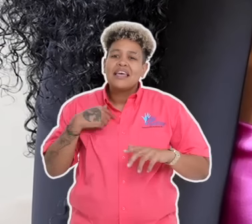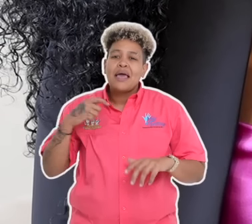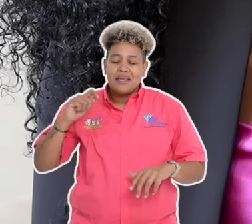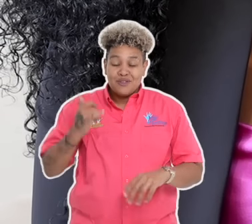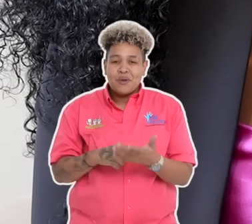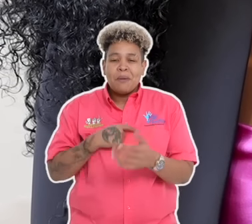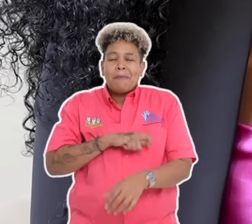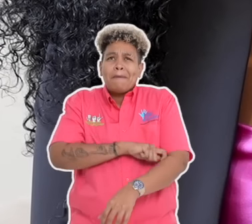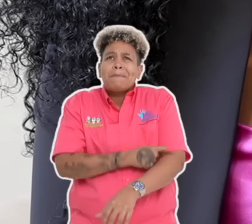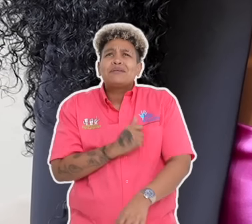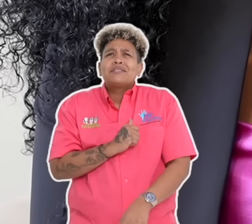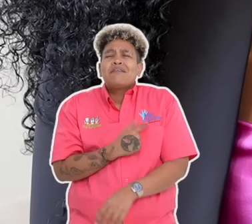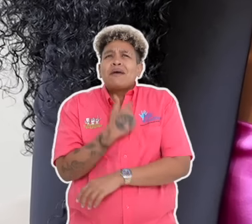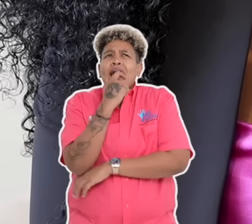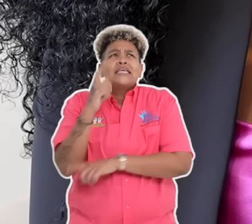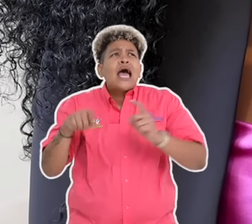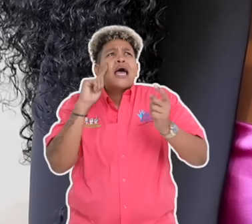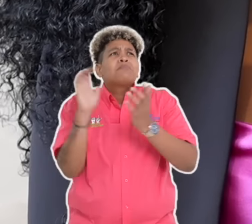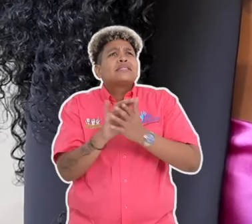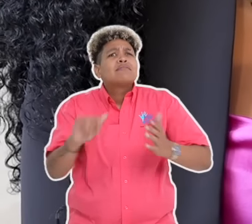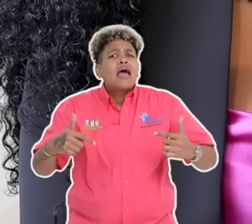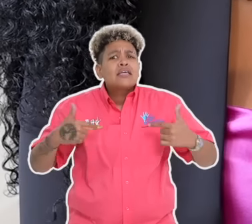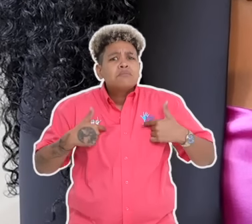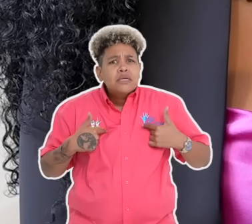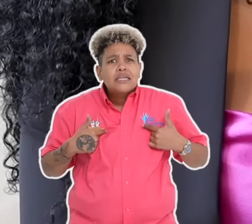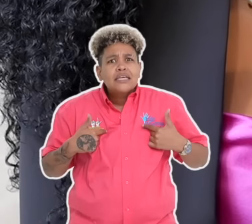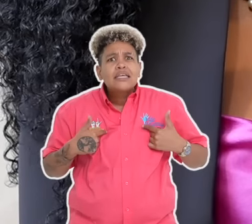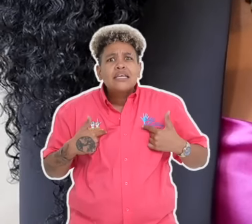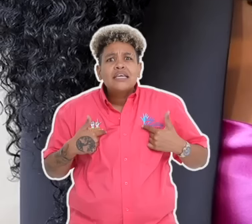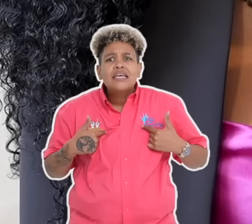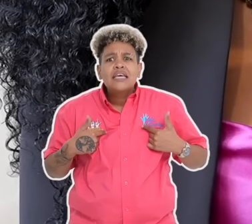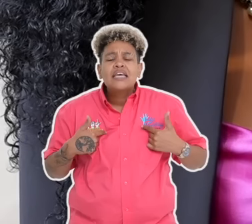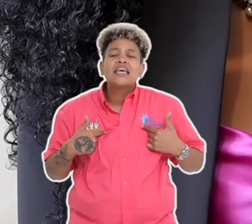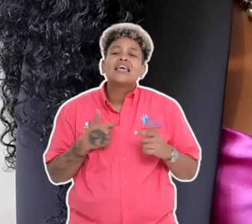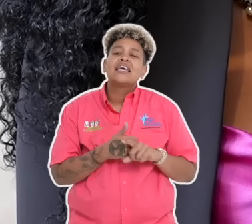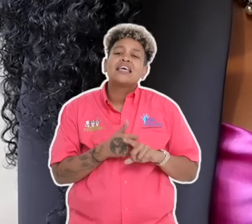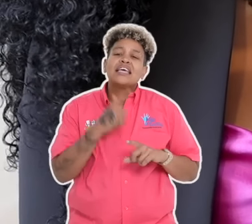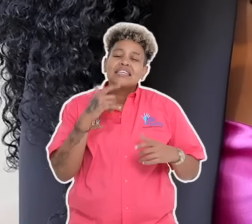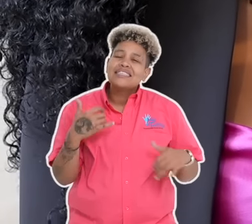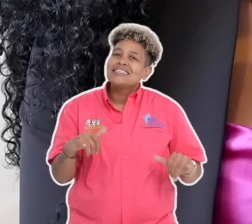I sit around and I pinch myself. Mm-hmm. And I'm like, that's really me?